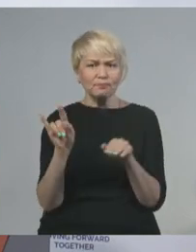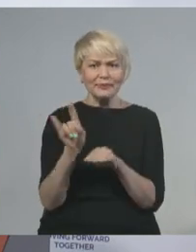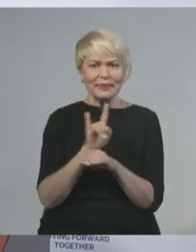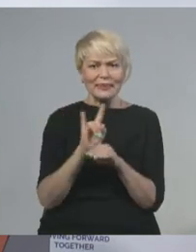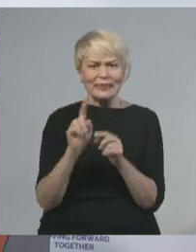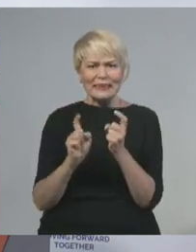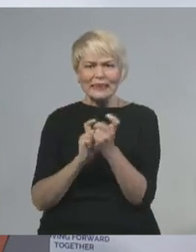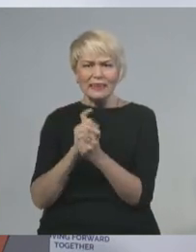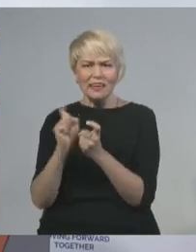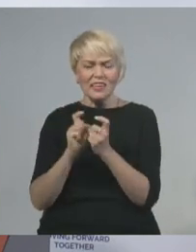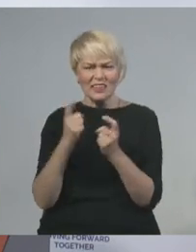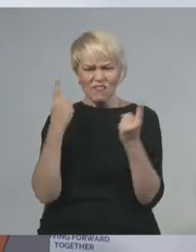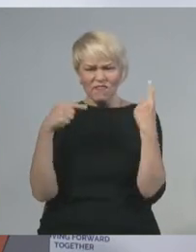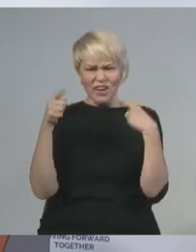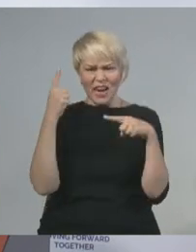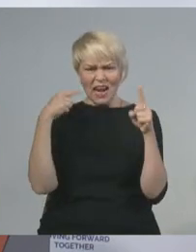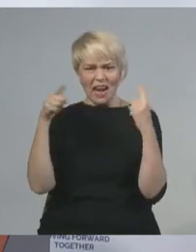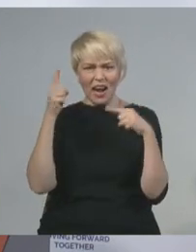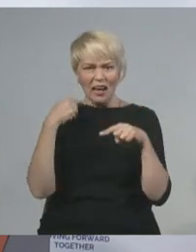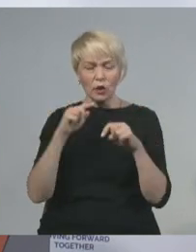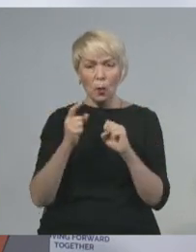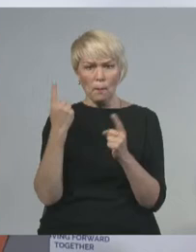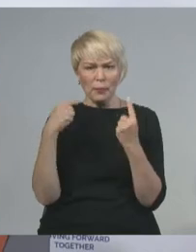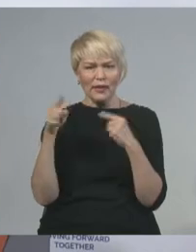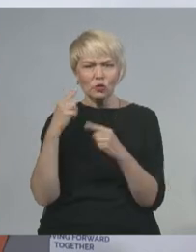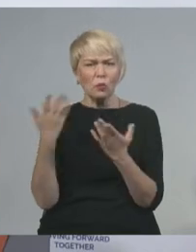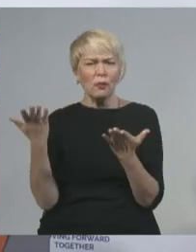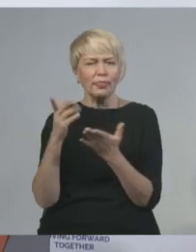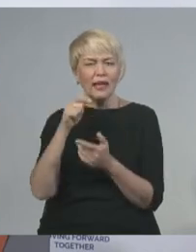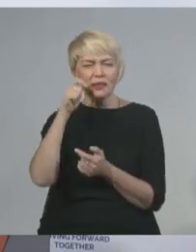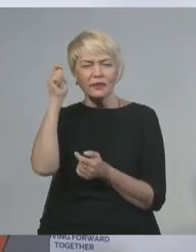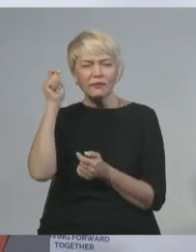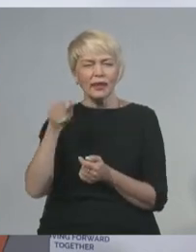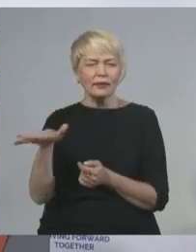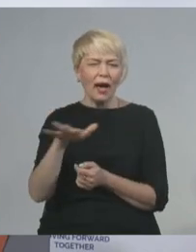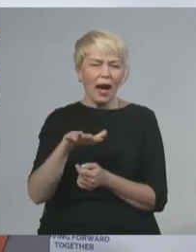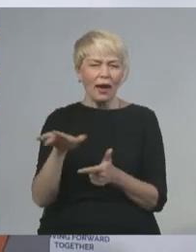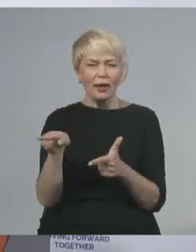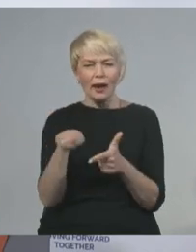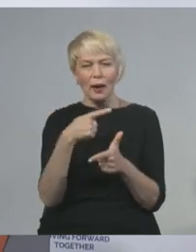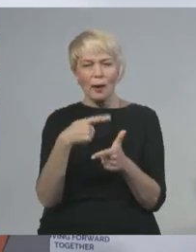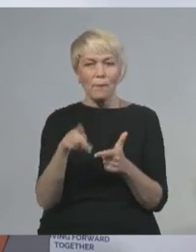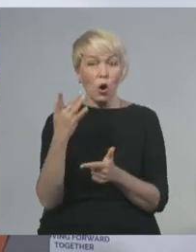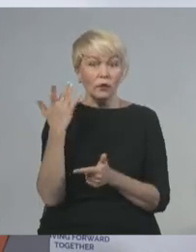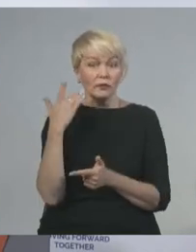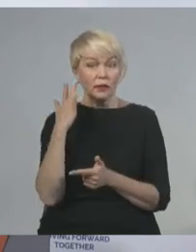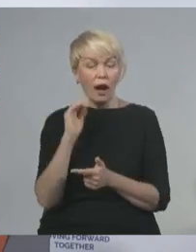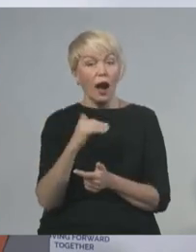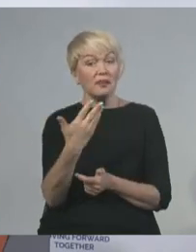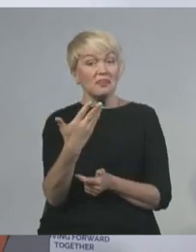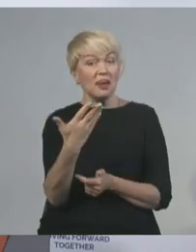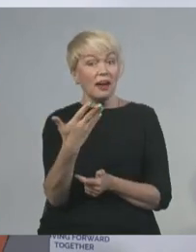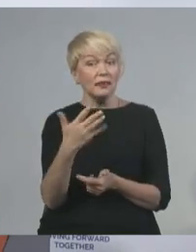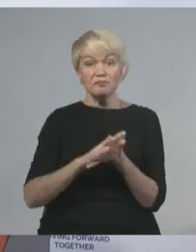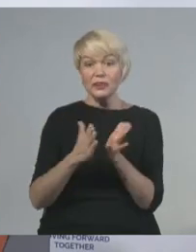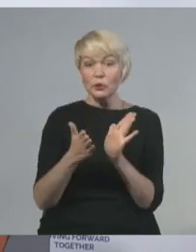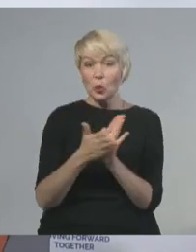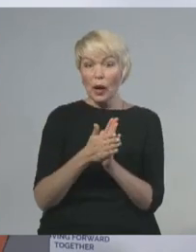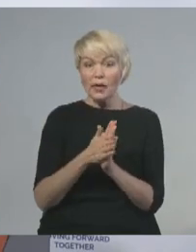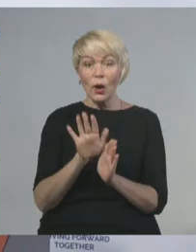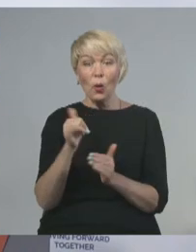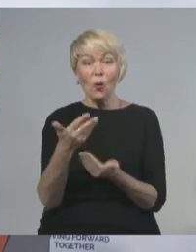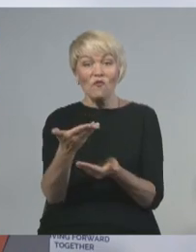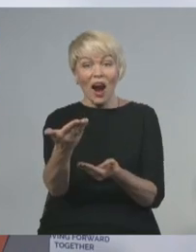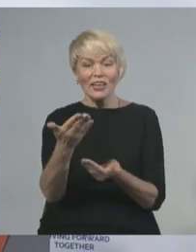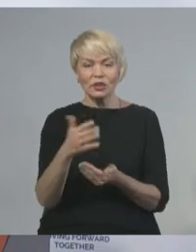from china whatever else do you ma do you also feel do you see such things in your media in your countries